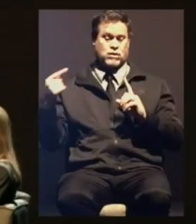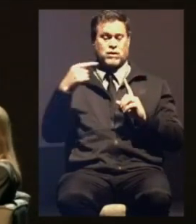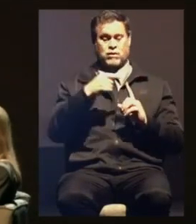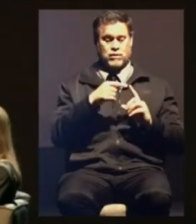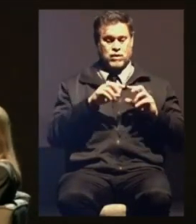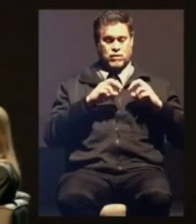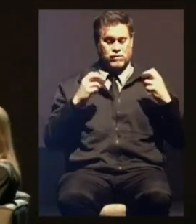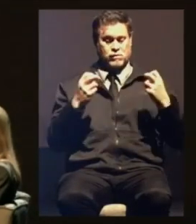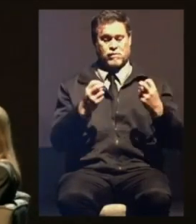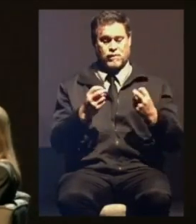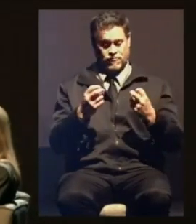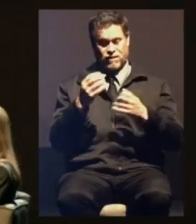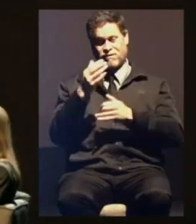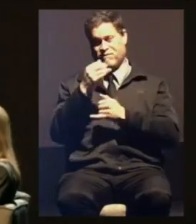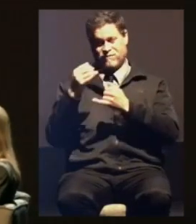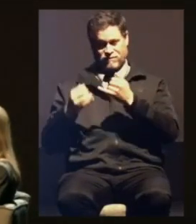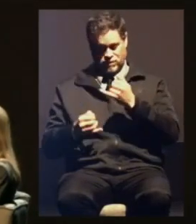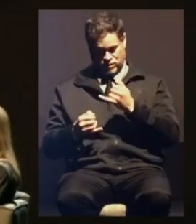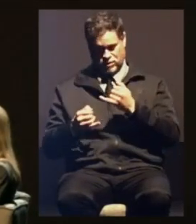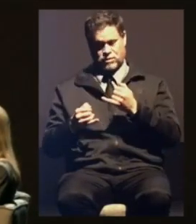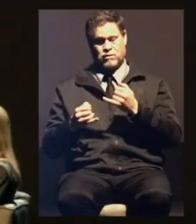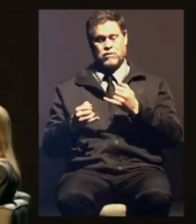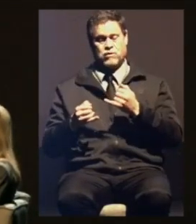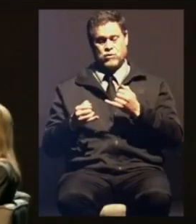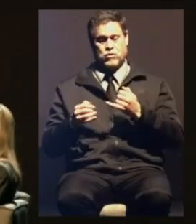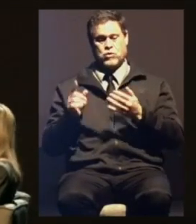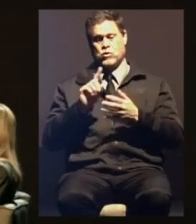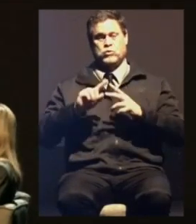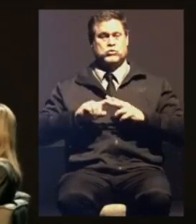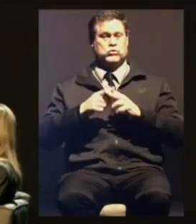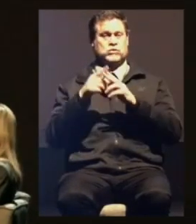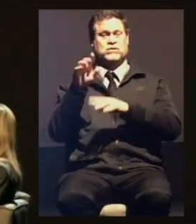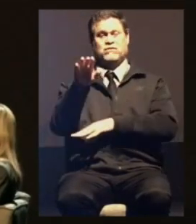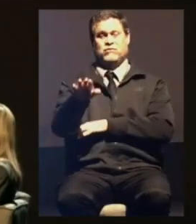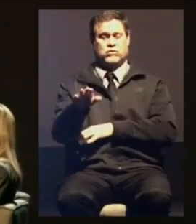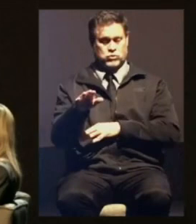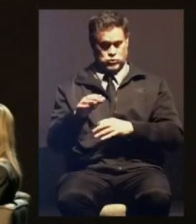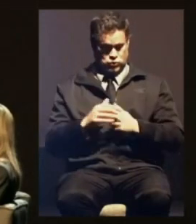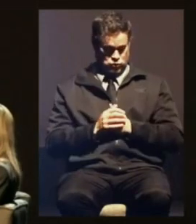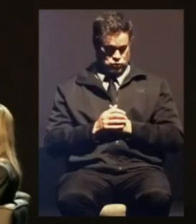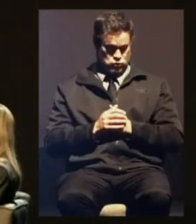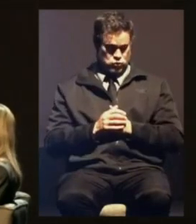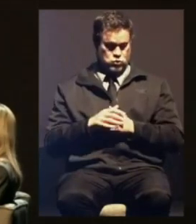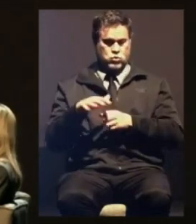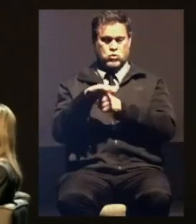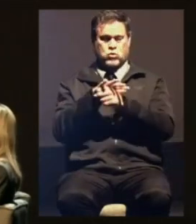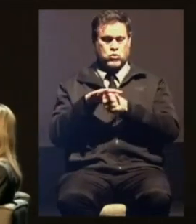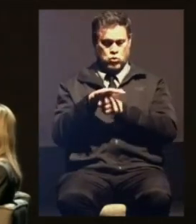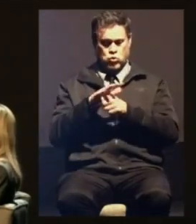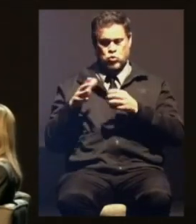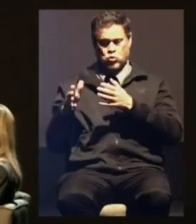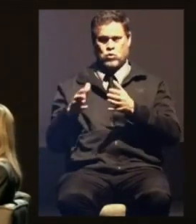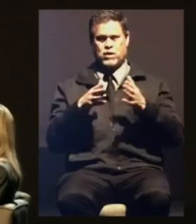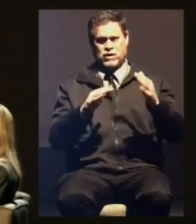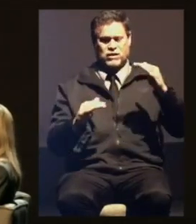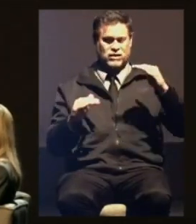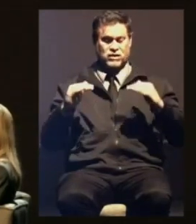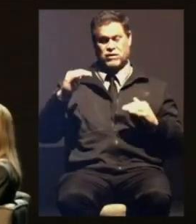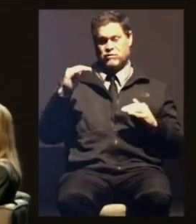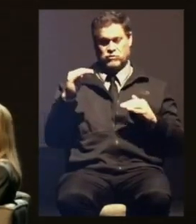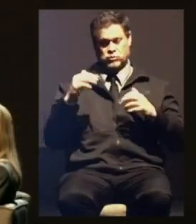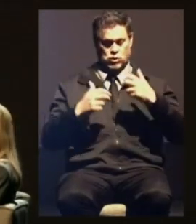this final panel to where we started this afternoon, which is local ways to have leverage